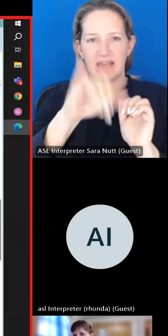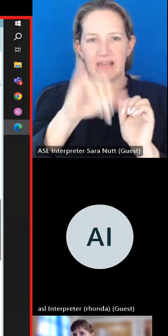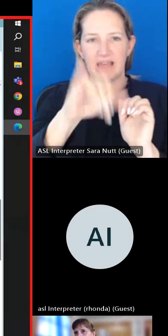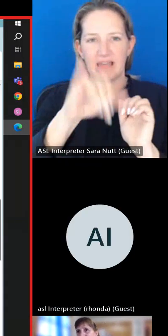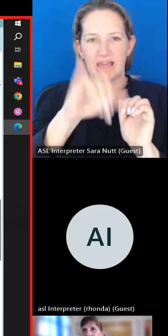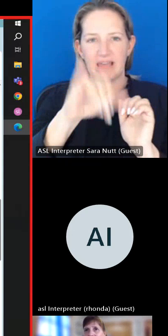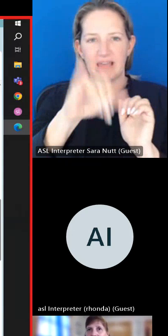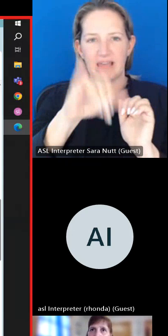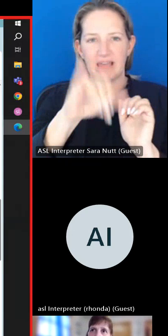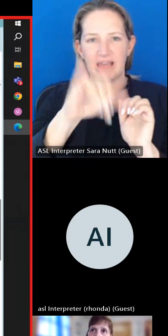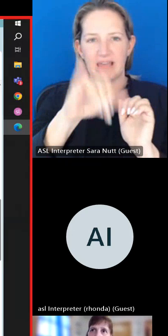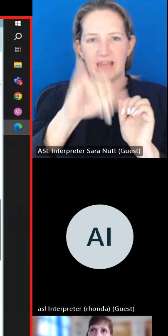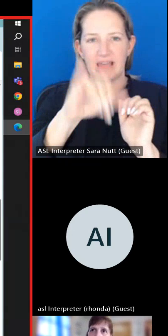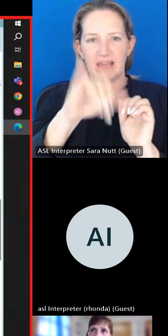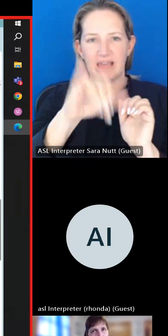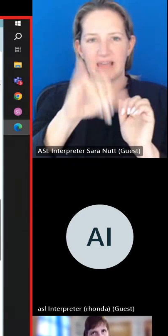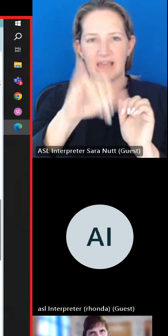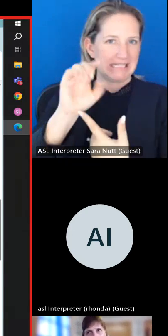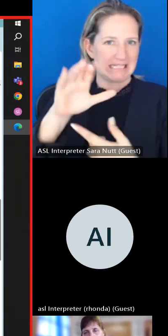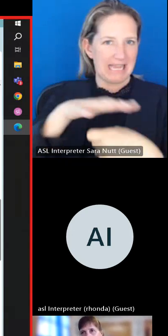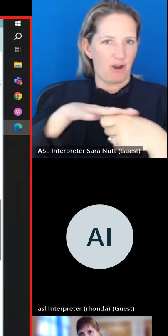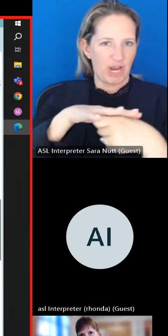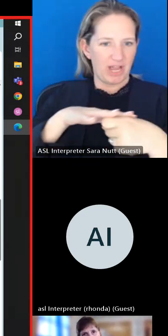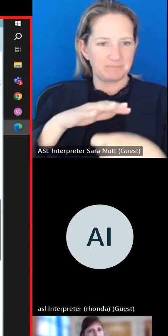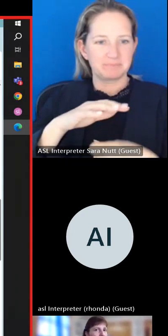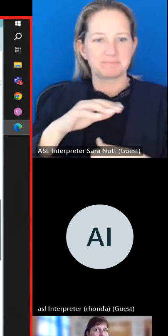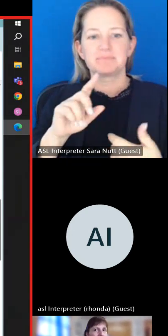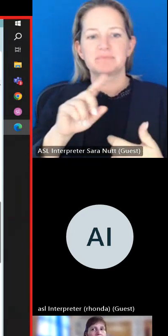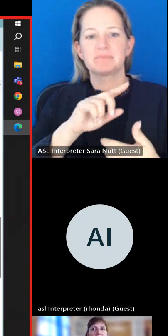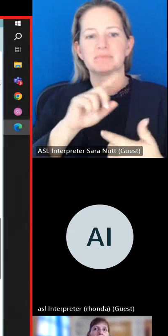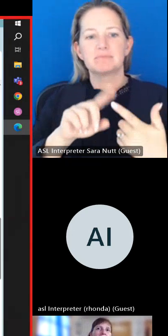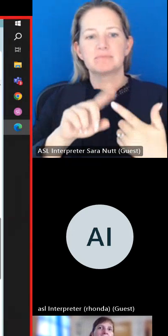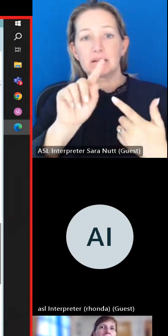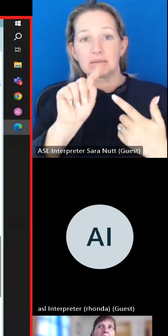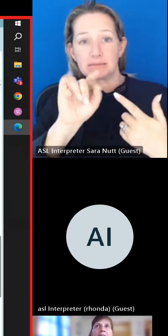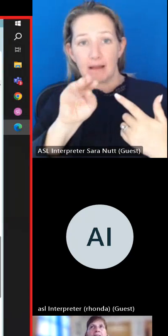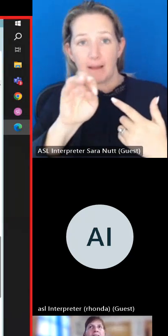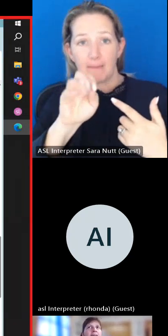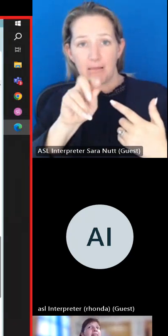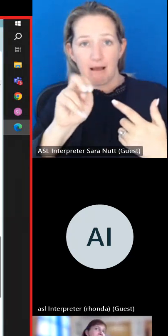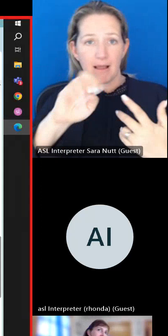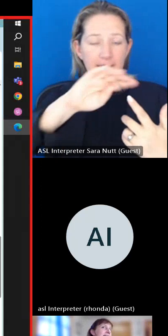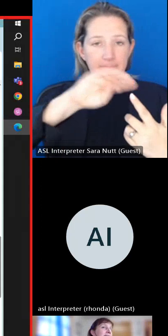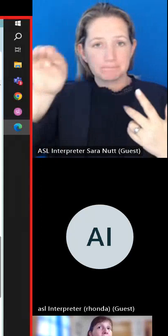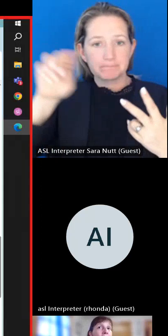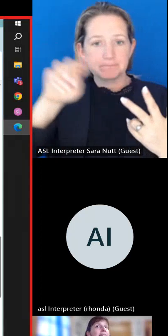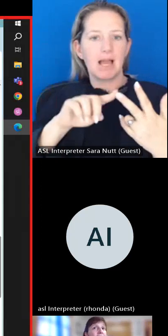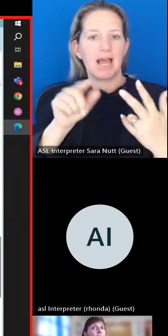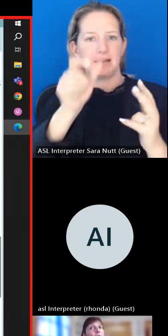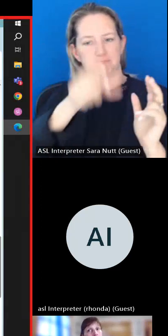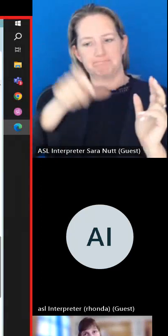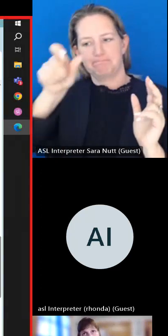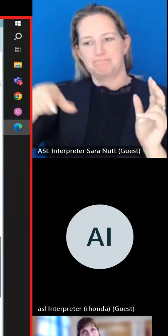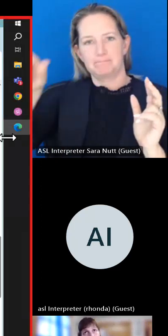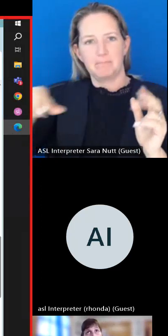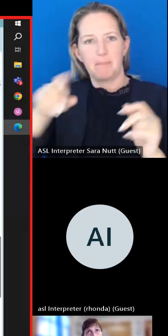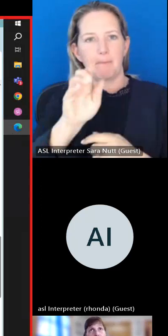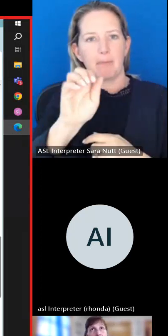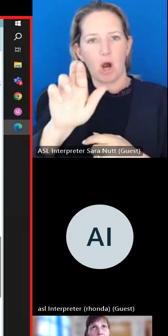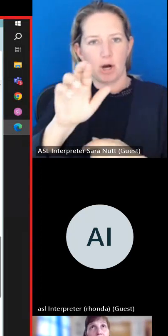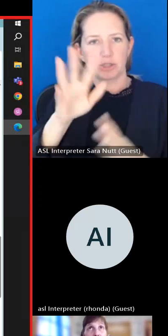if you've been in the DC area. And it's a timeline and a bar chart. And this is an amazing tool